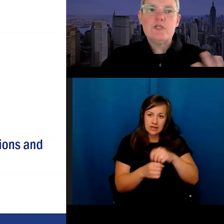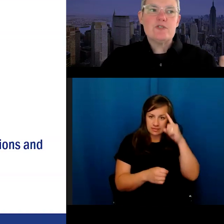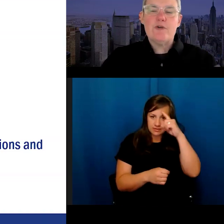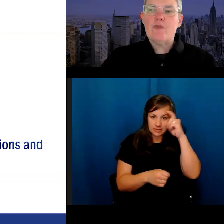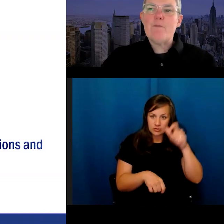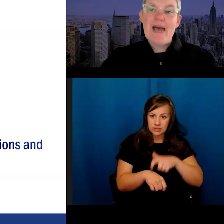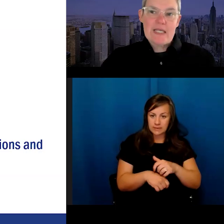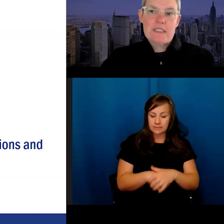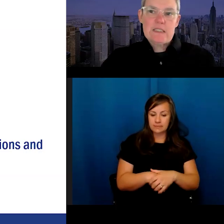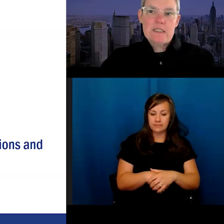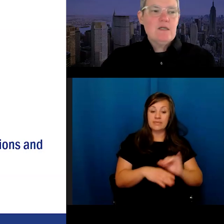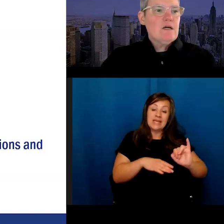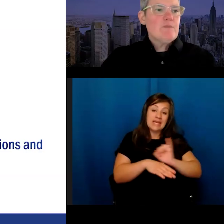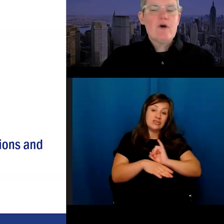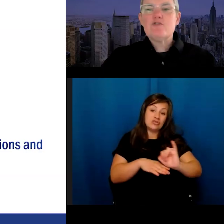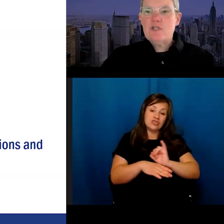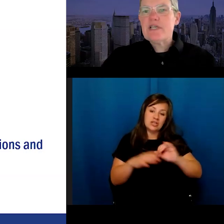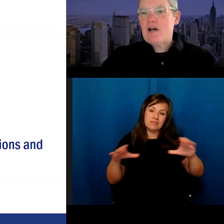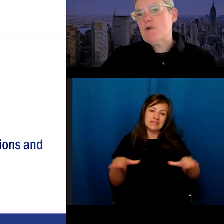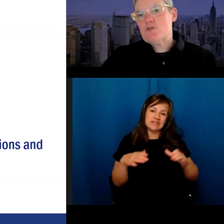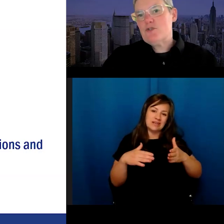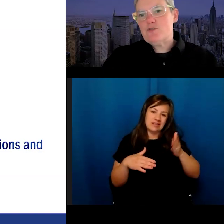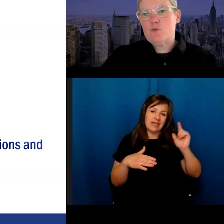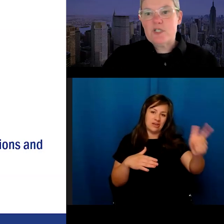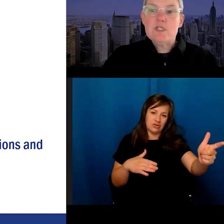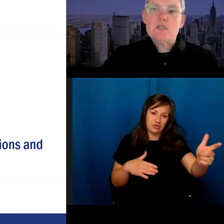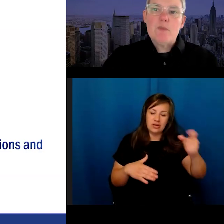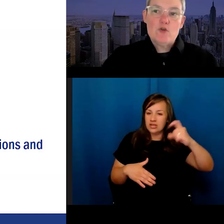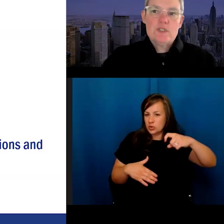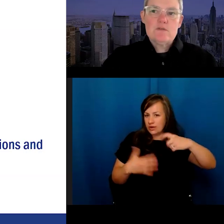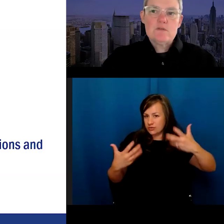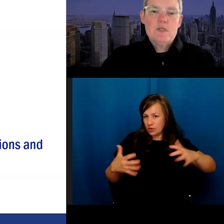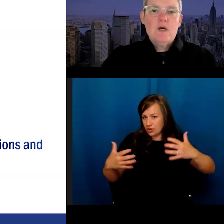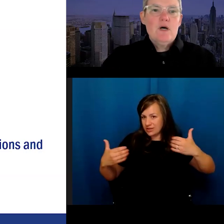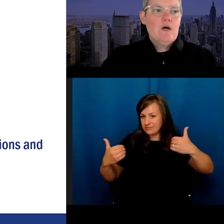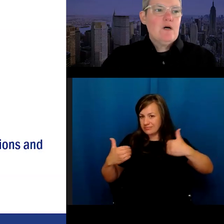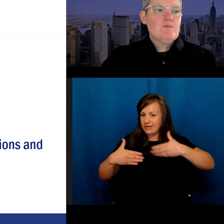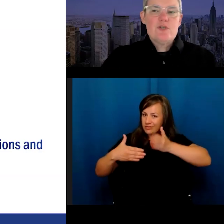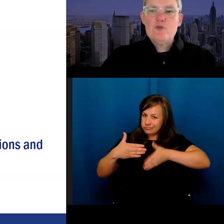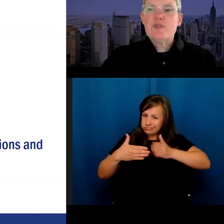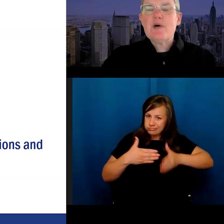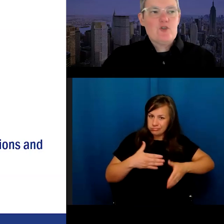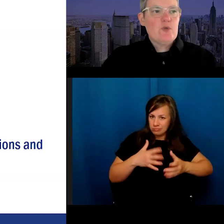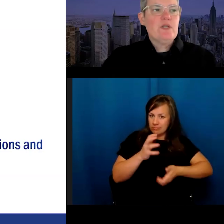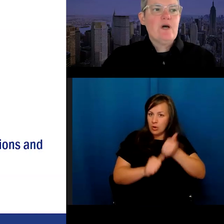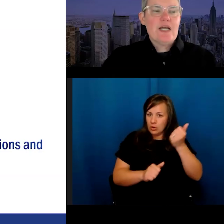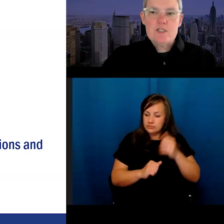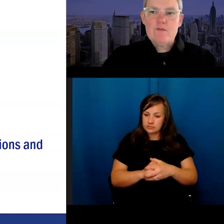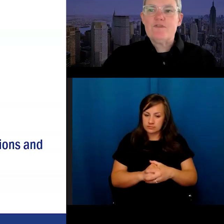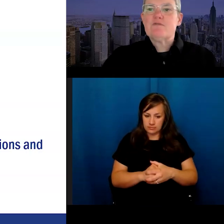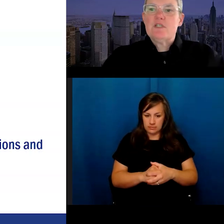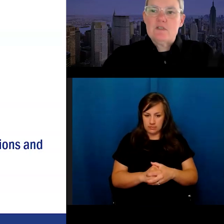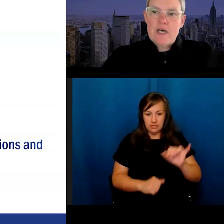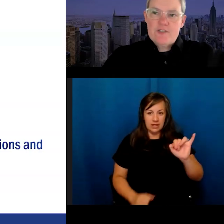Internships really are done on the back end because you need to have most of your degree components. So you would think about doing